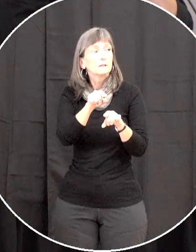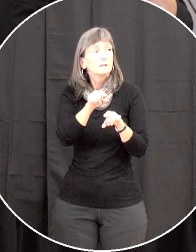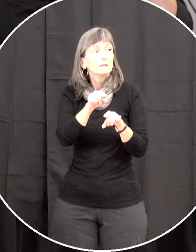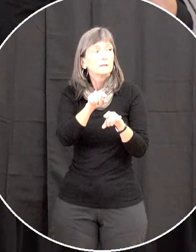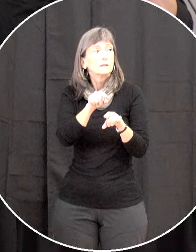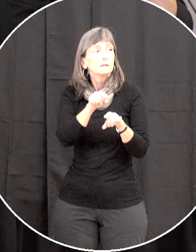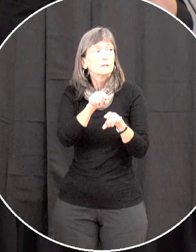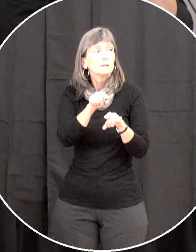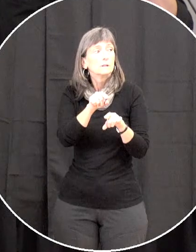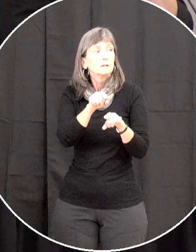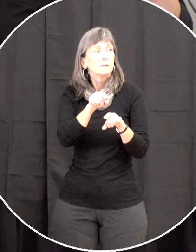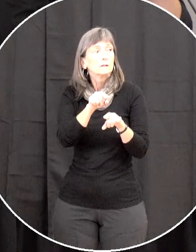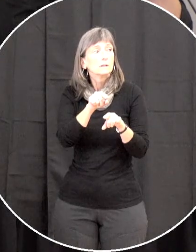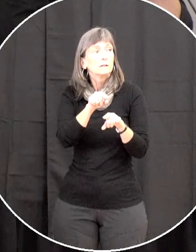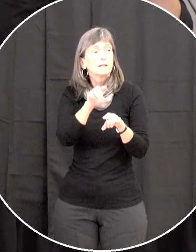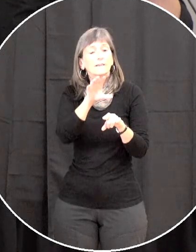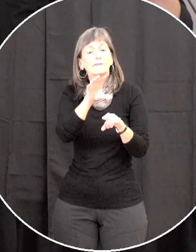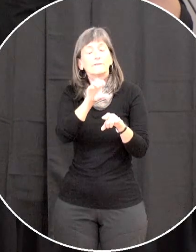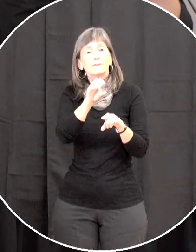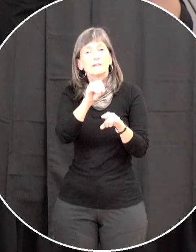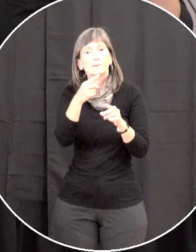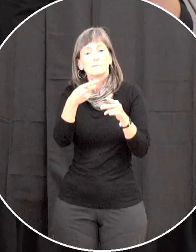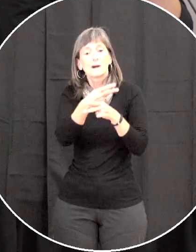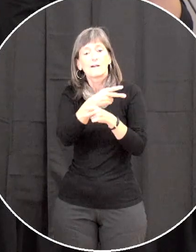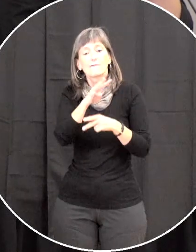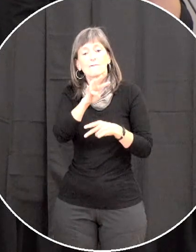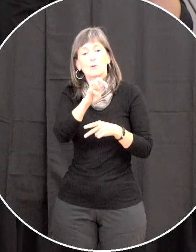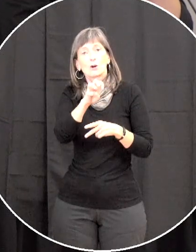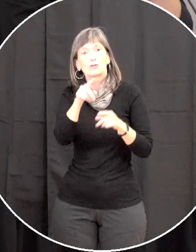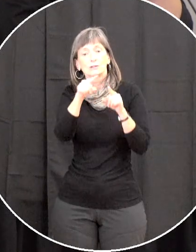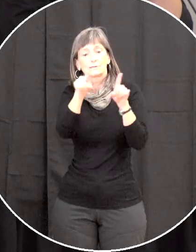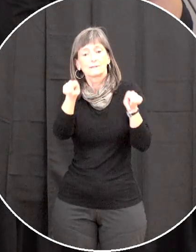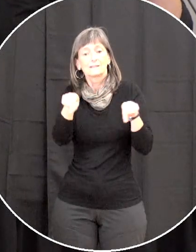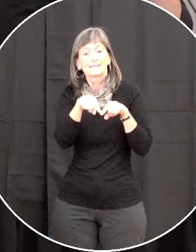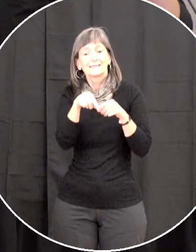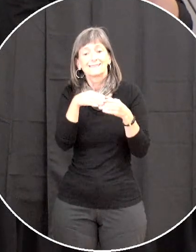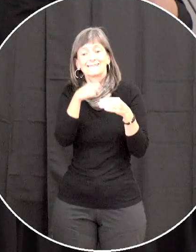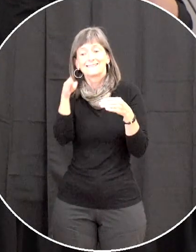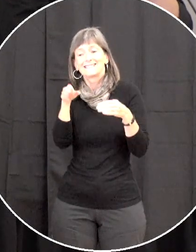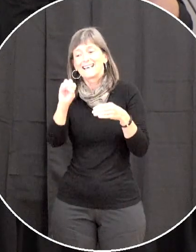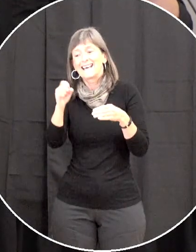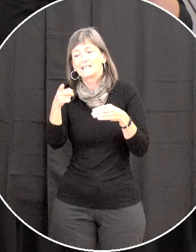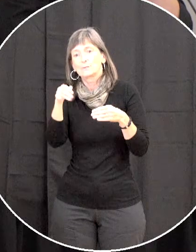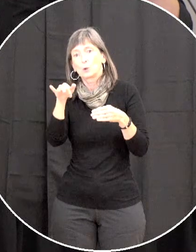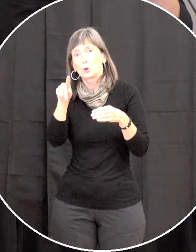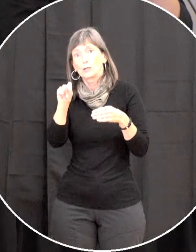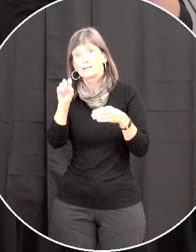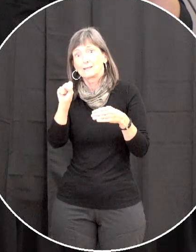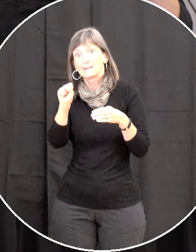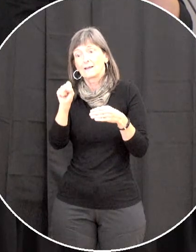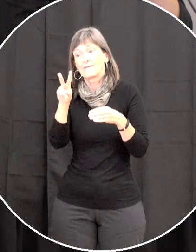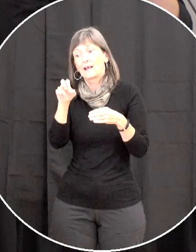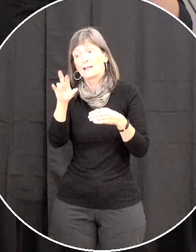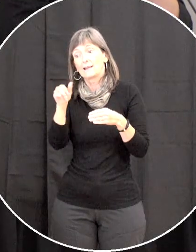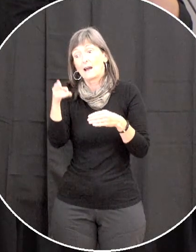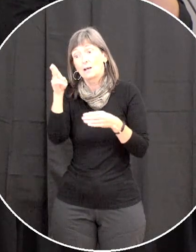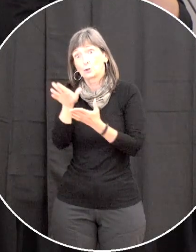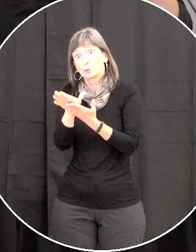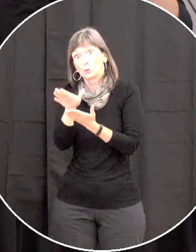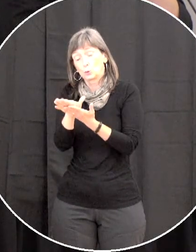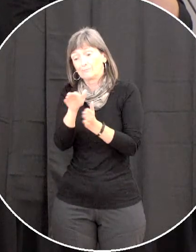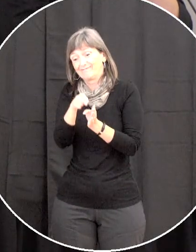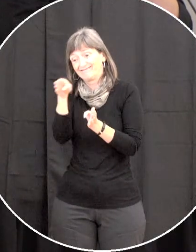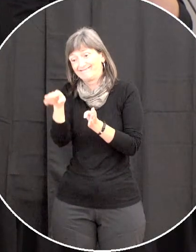board approved the purchase of a 50 by 400 piece parcel of land adjacent to Exploits Valley High, as recommended by the Finance and Operations